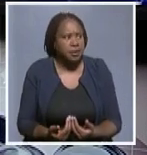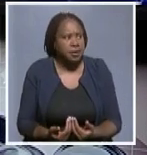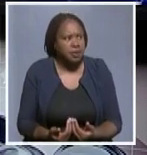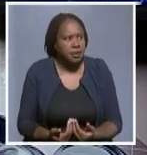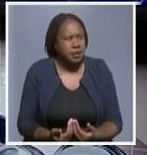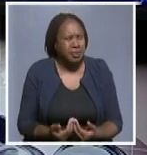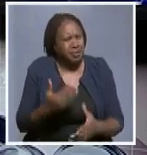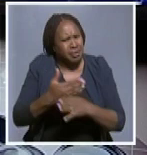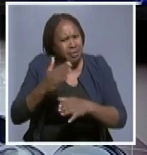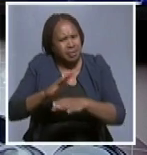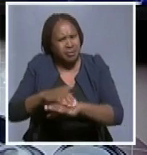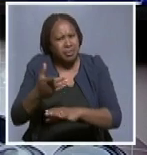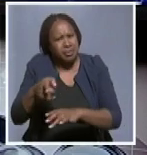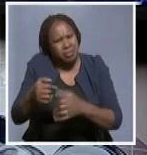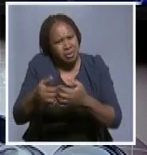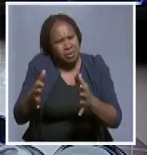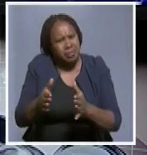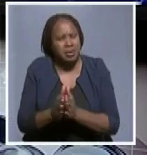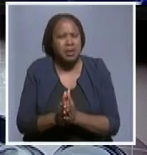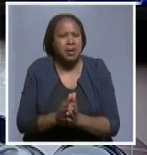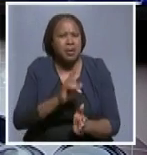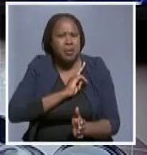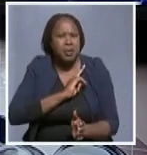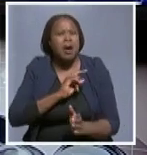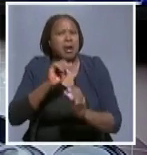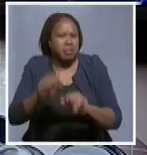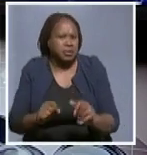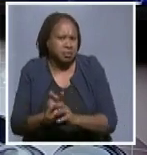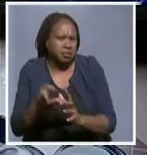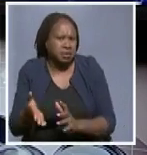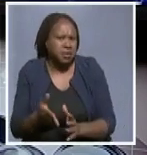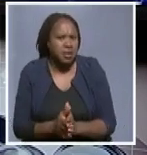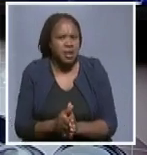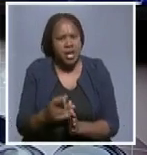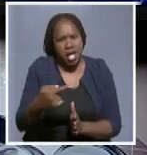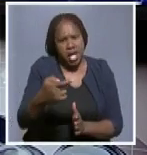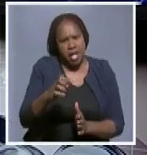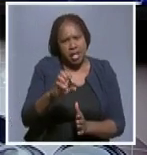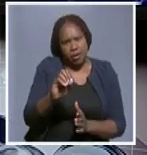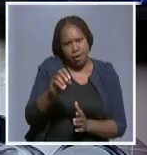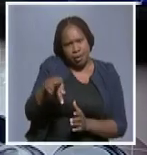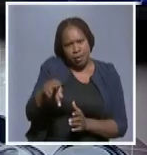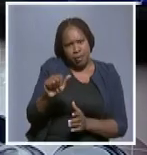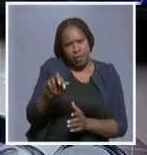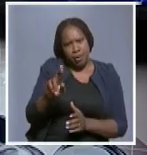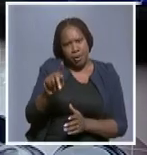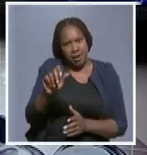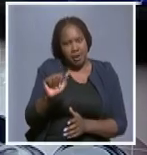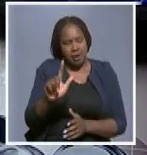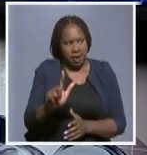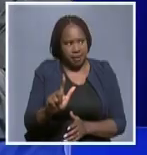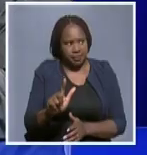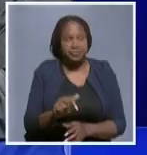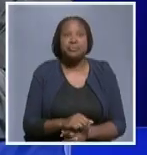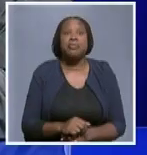images actually work and what necessitated the need for this? Thank you for the question. First of all, I would like to